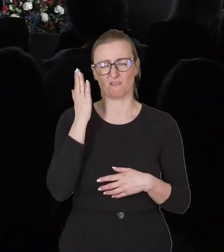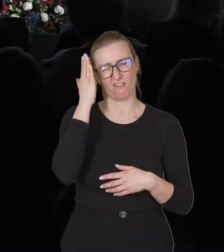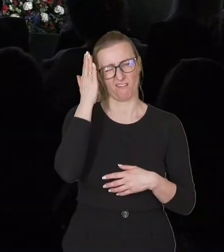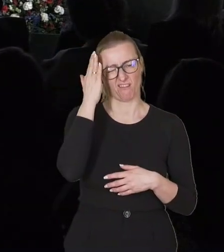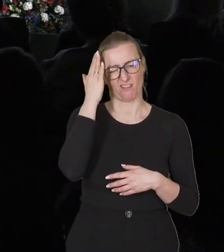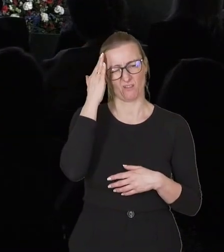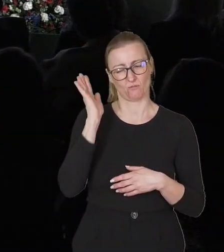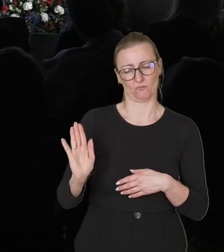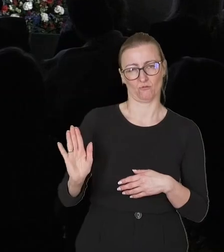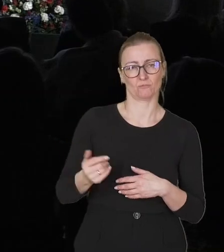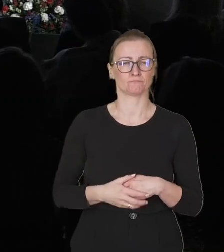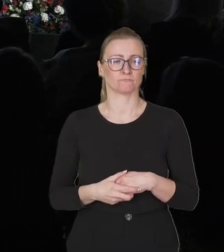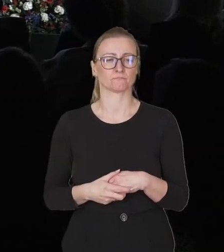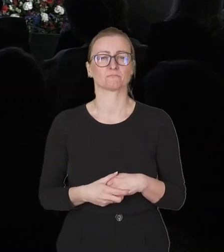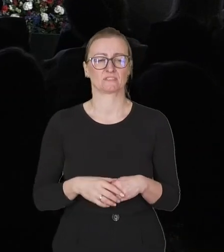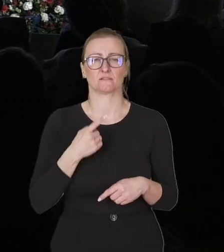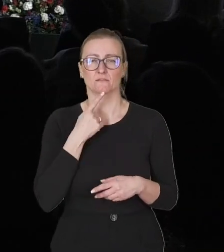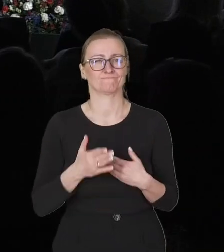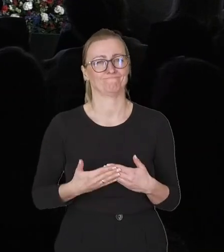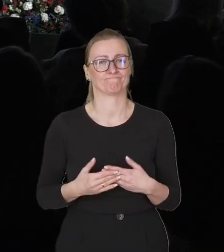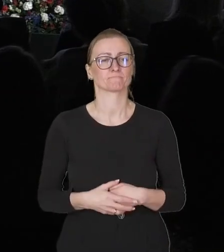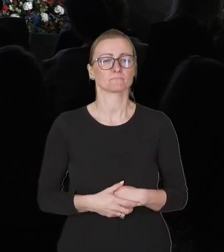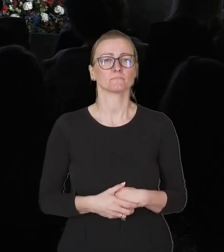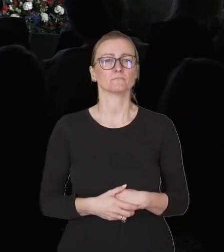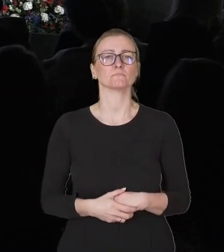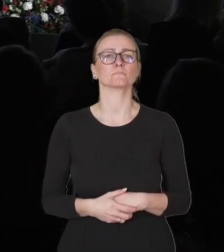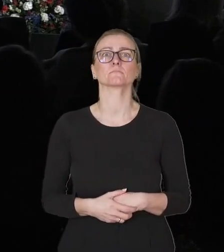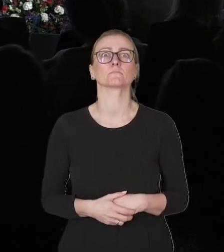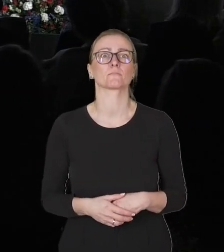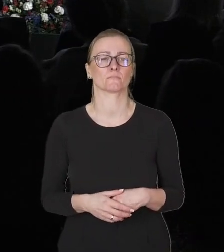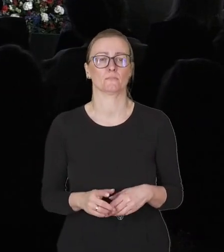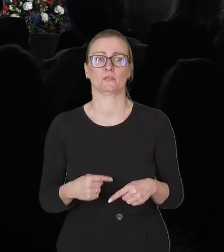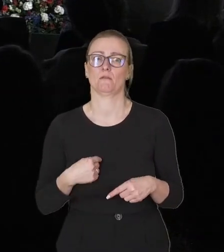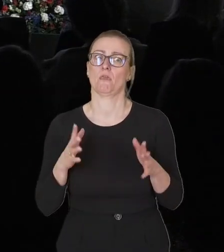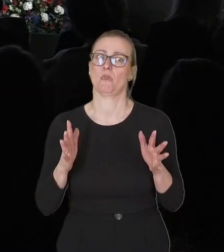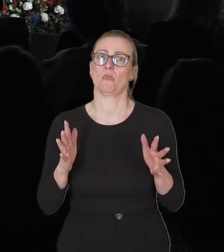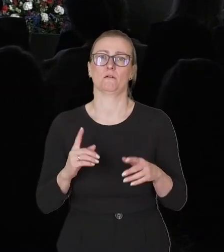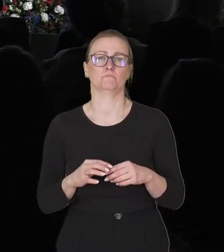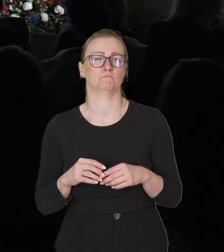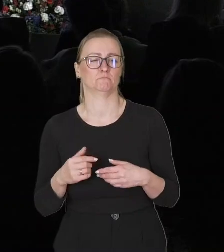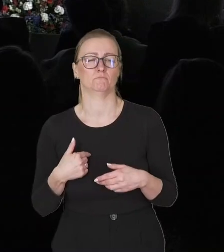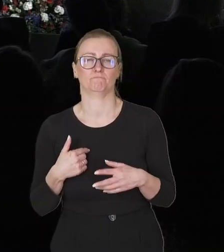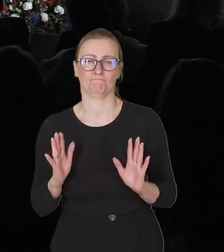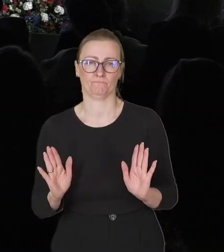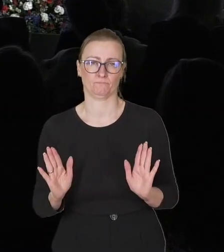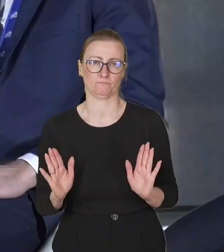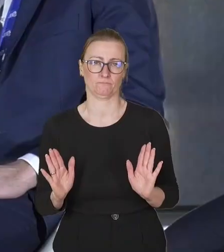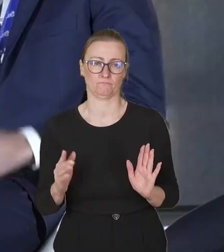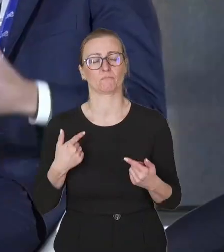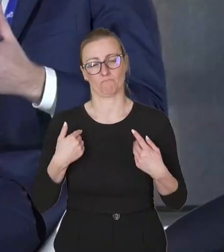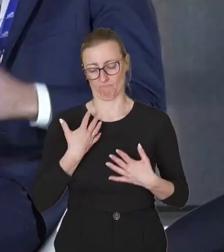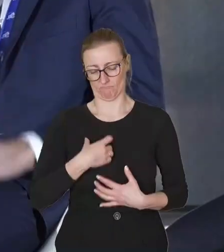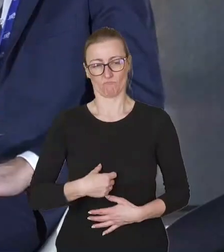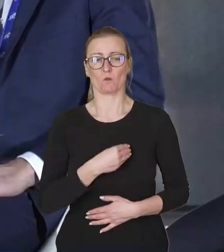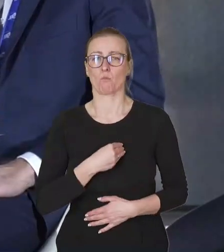as Polish citizen and also Polish entrepreneur, because we are, a huge beneficiary of cohesion funds. I